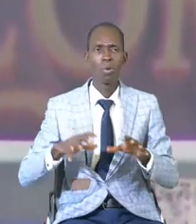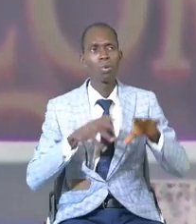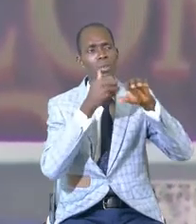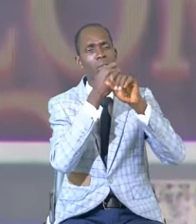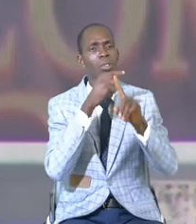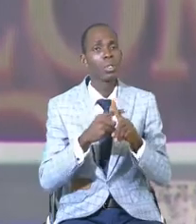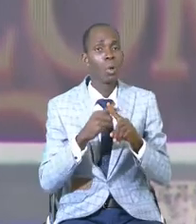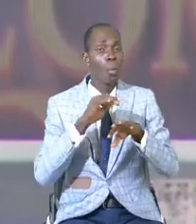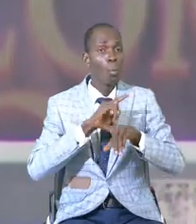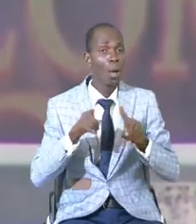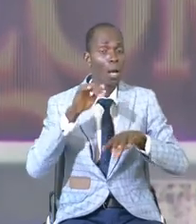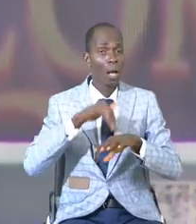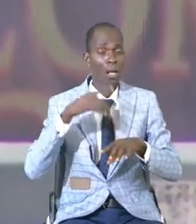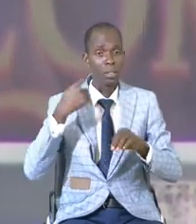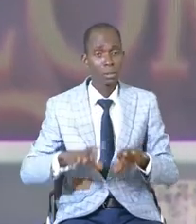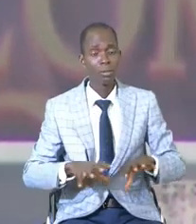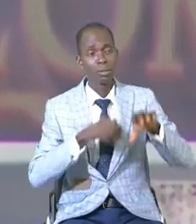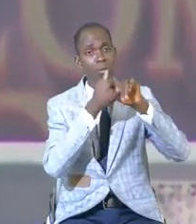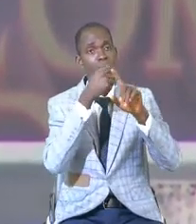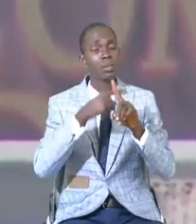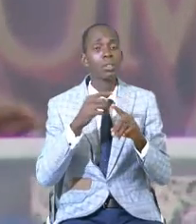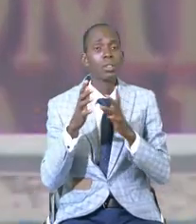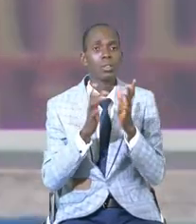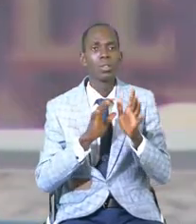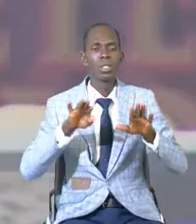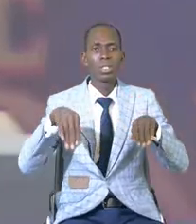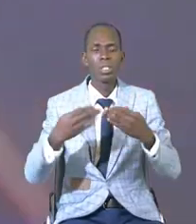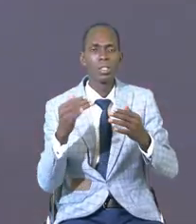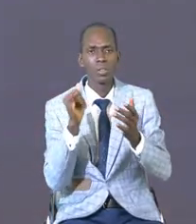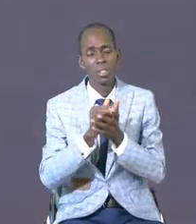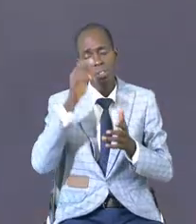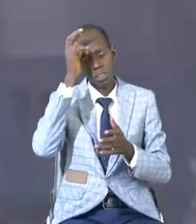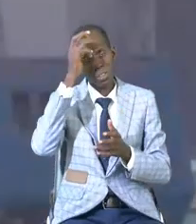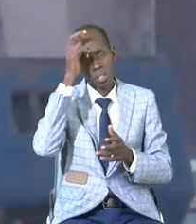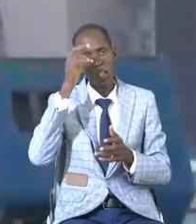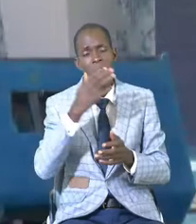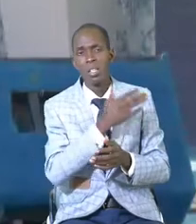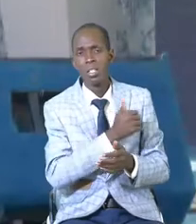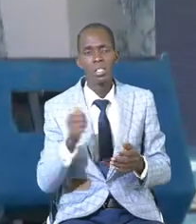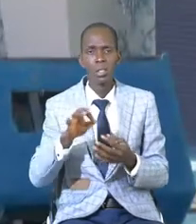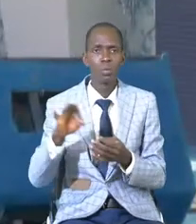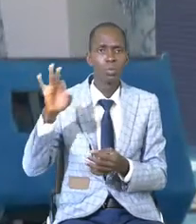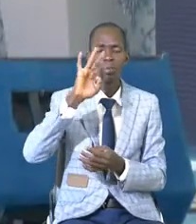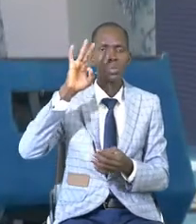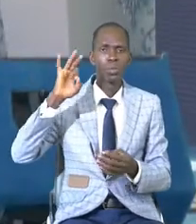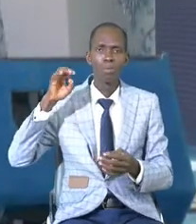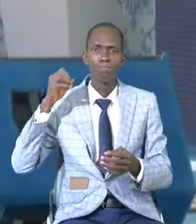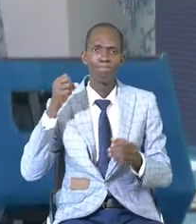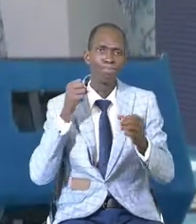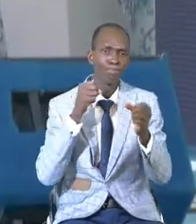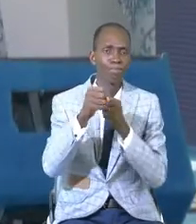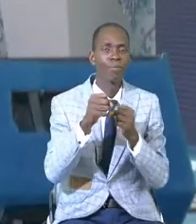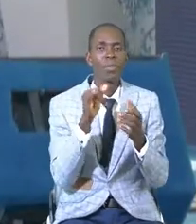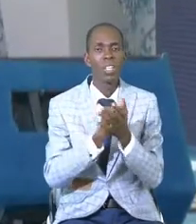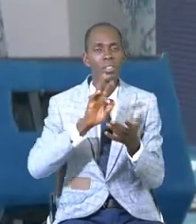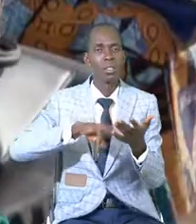gave him a spiritual knockout and knockdown. And he says now that he might destroy